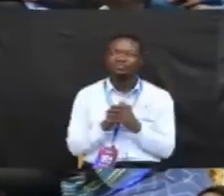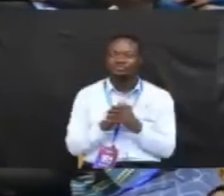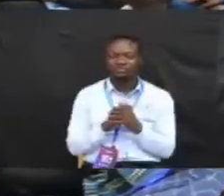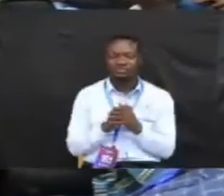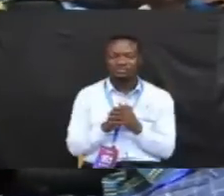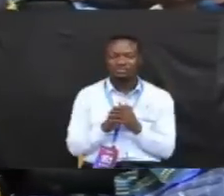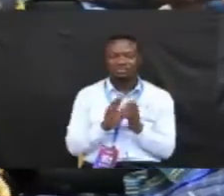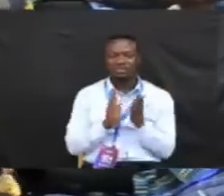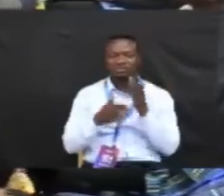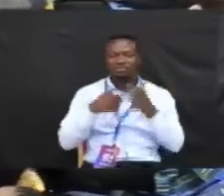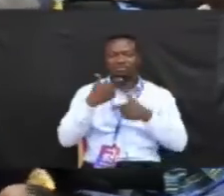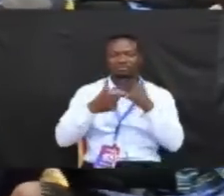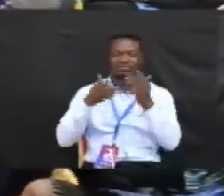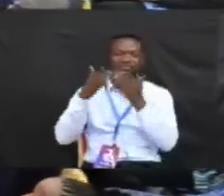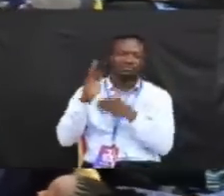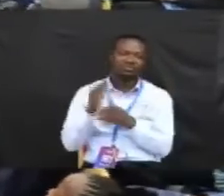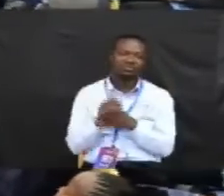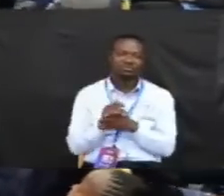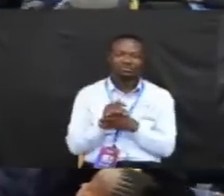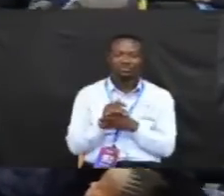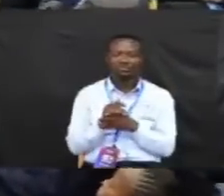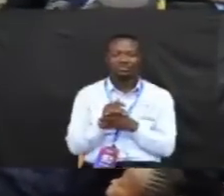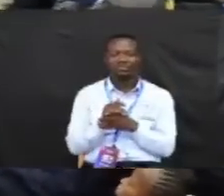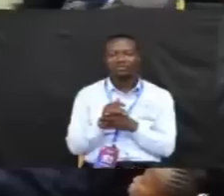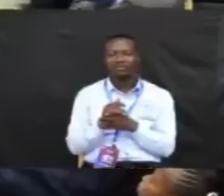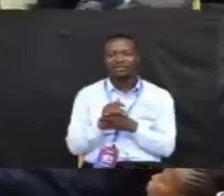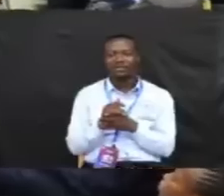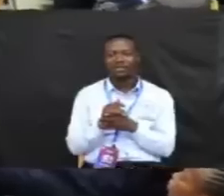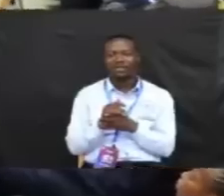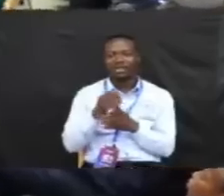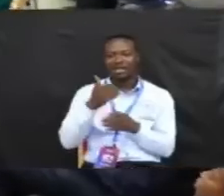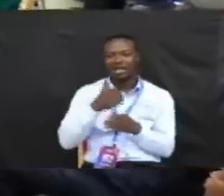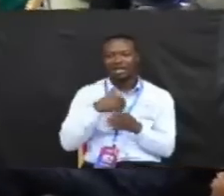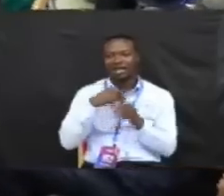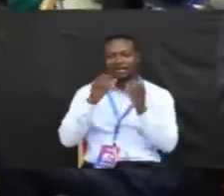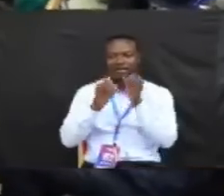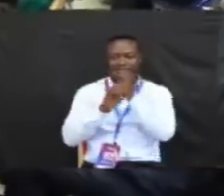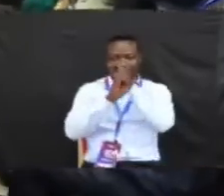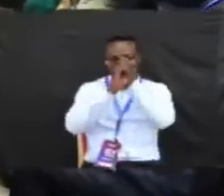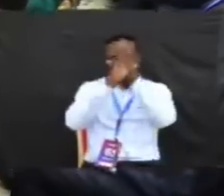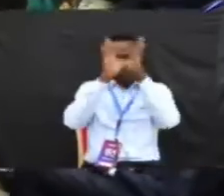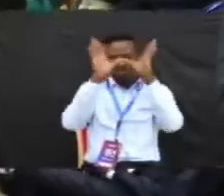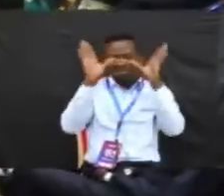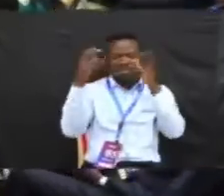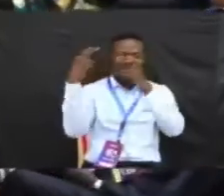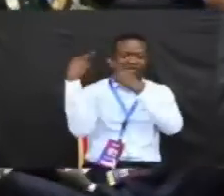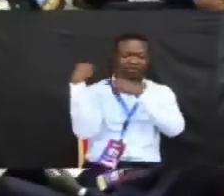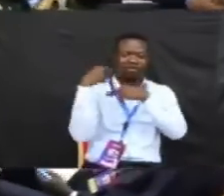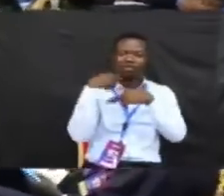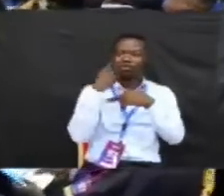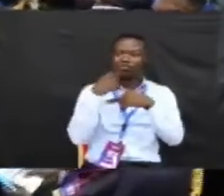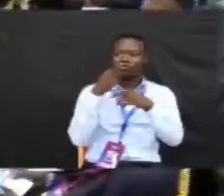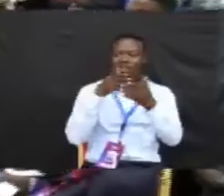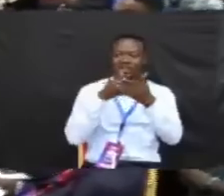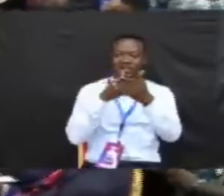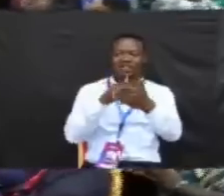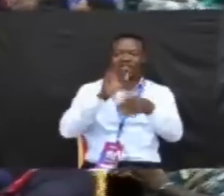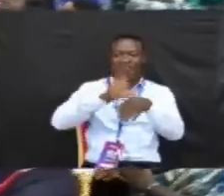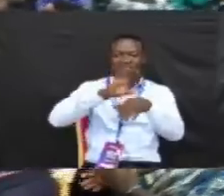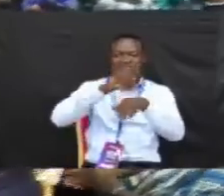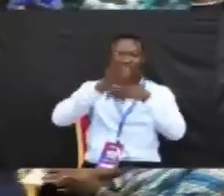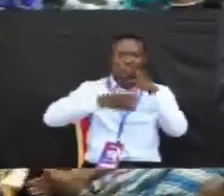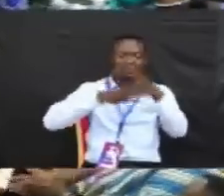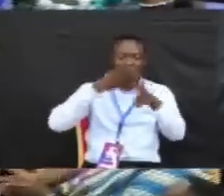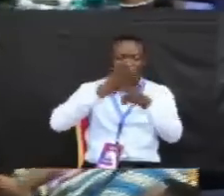and by the grace of God and divine provision we have the vision bearer the man God has given to the church and the nation and the